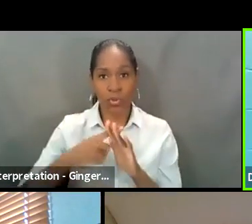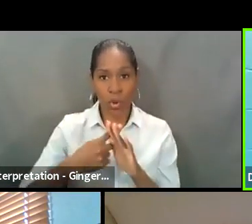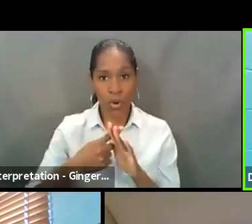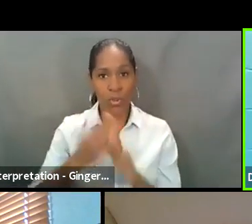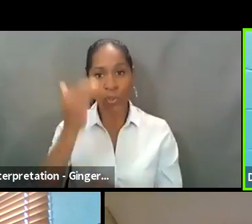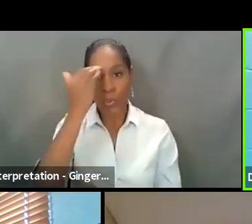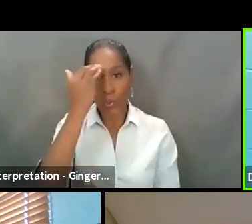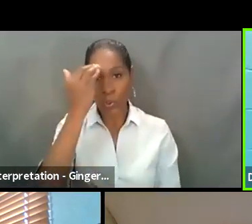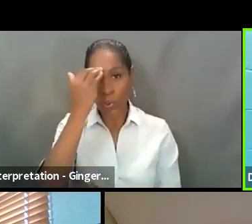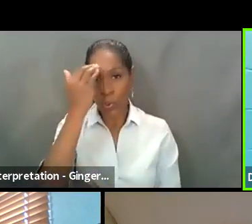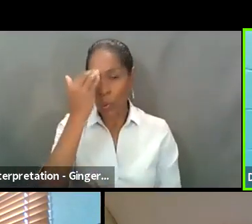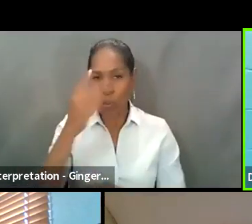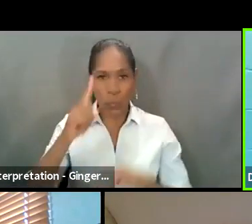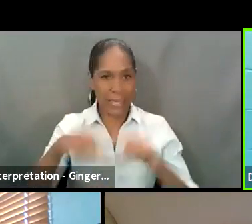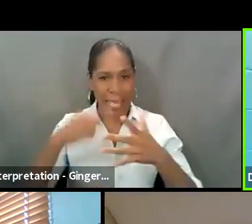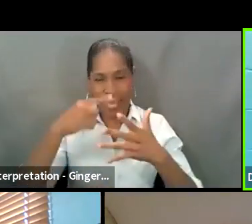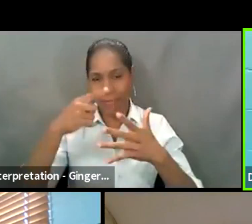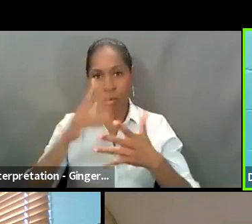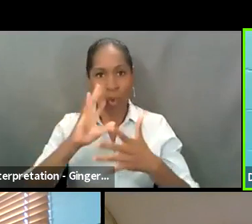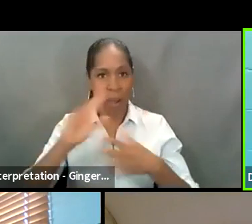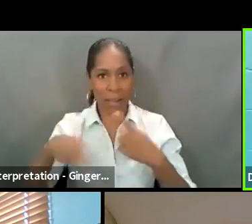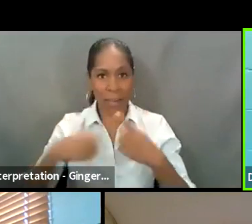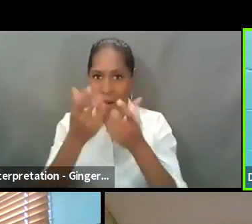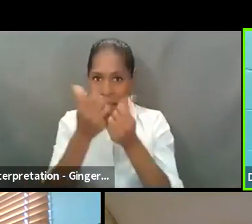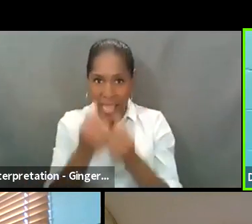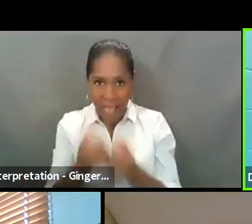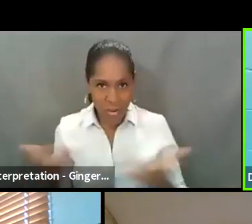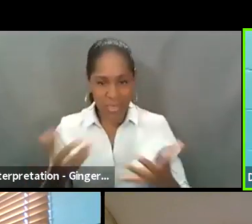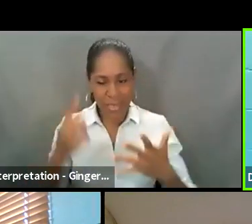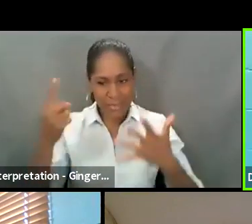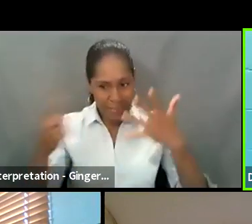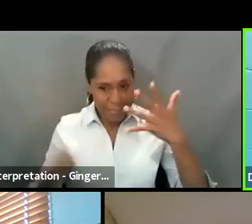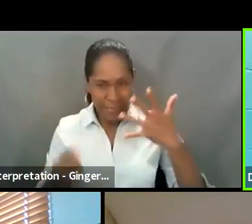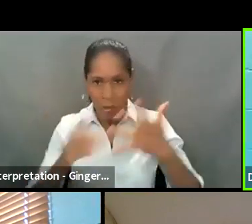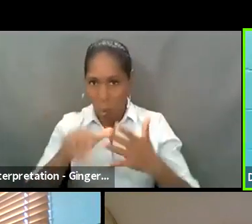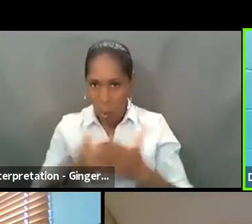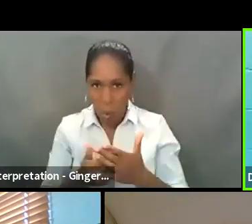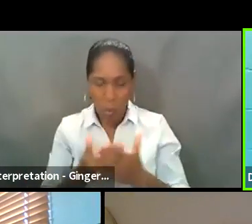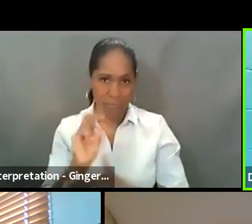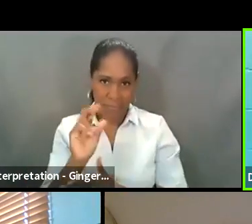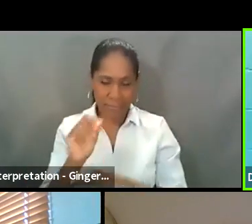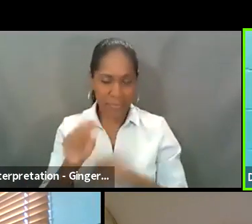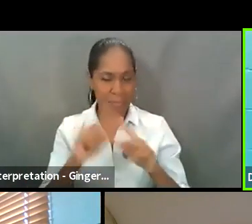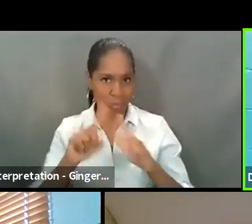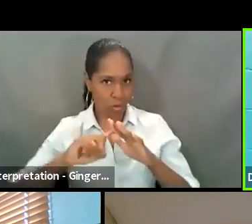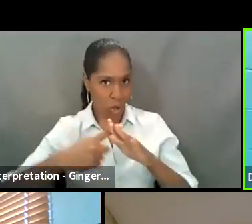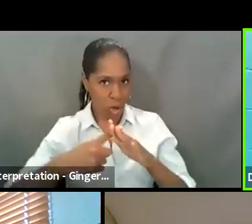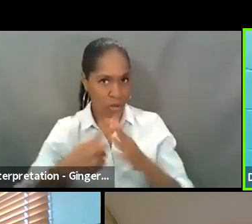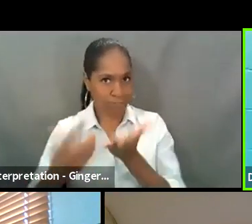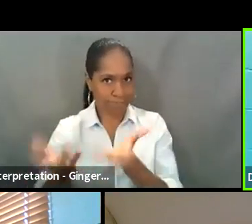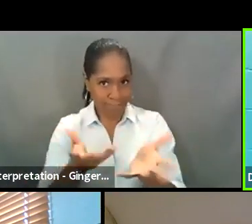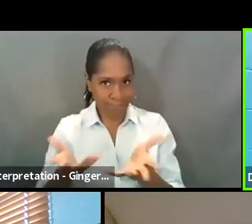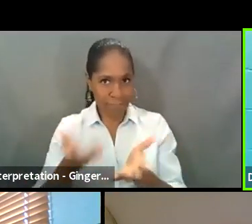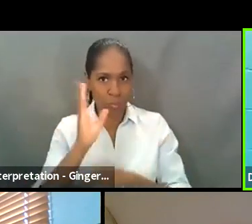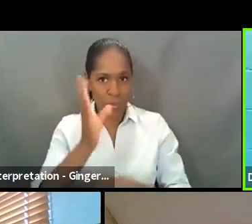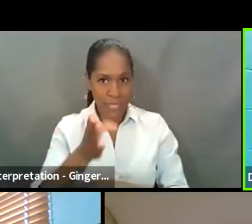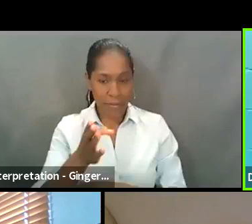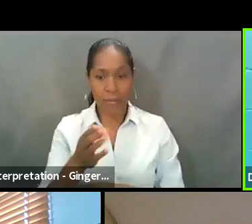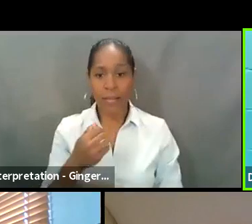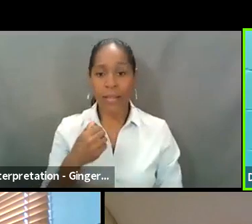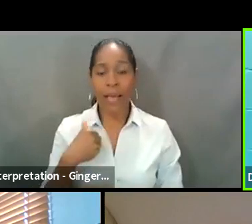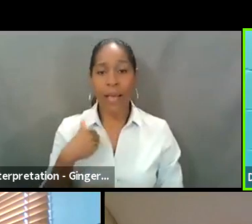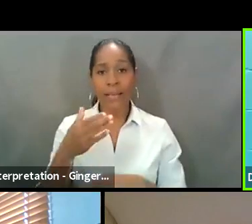won't be able to touch on everything today, but we're looking forward to getting the conversation started. As Carolina mentioned, after tonight's